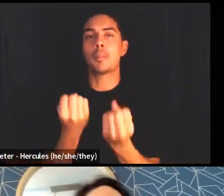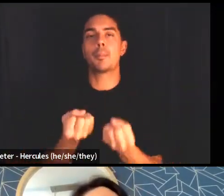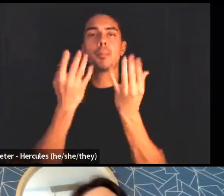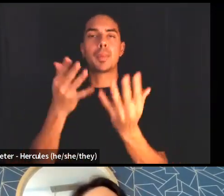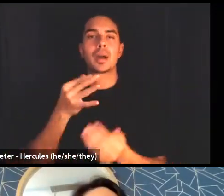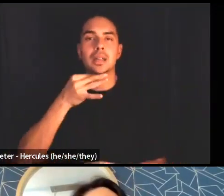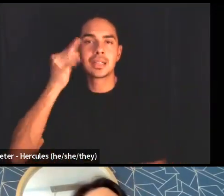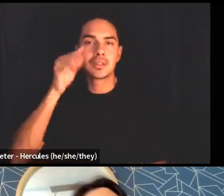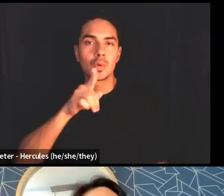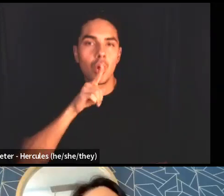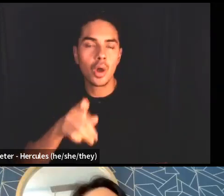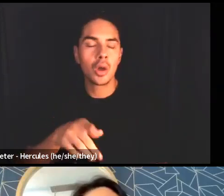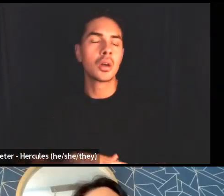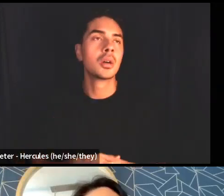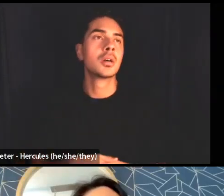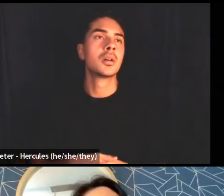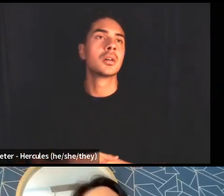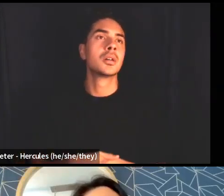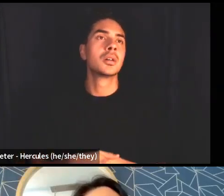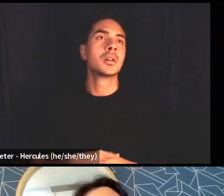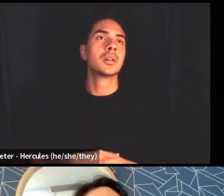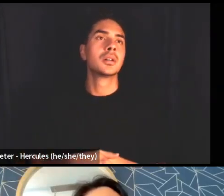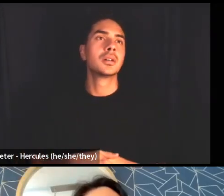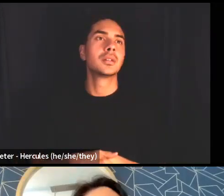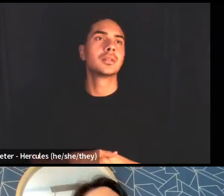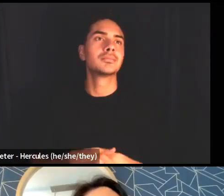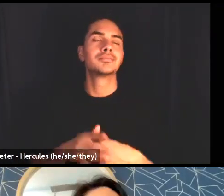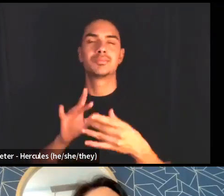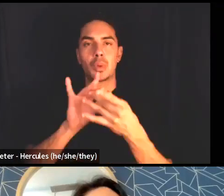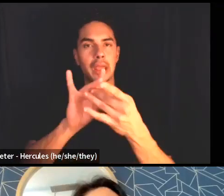know what the story is behind